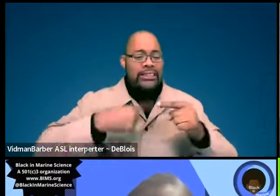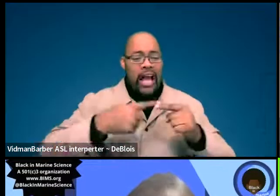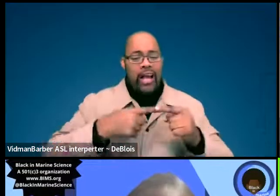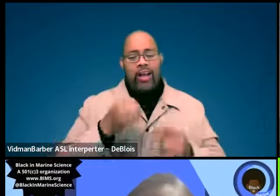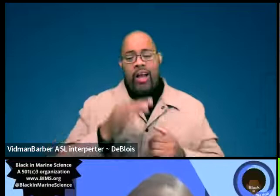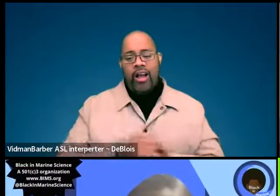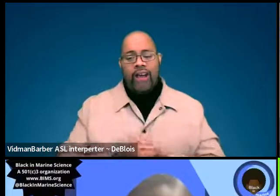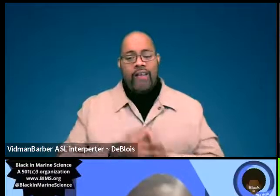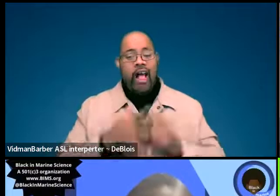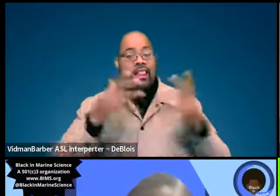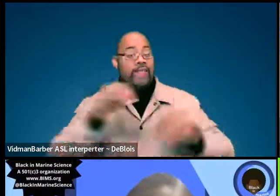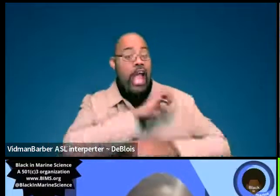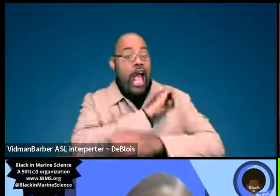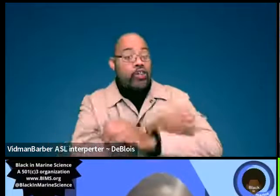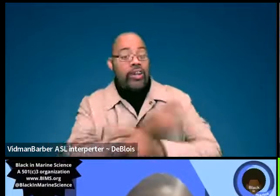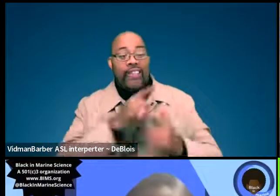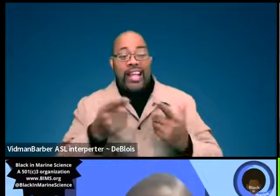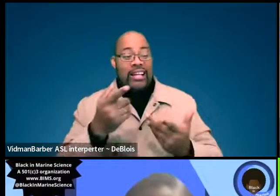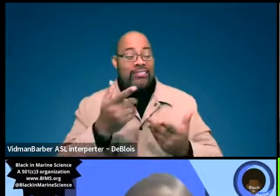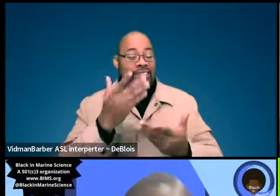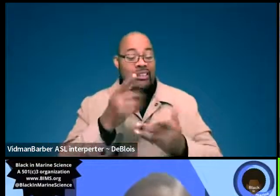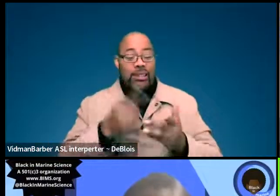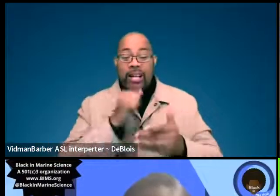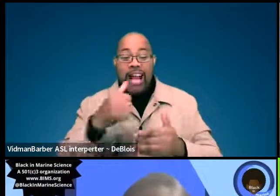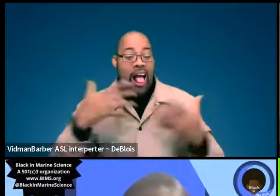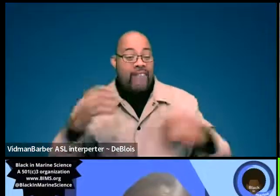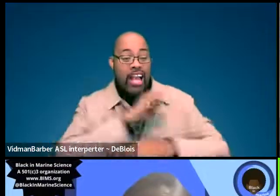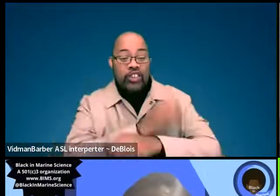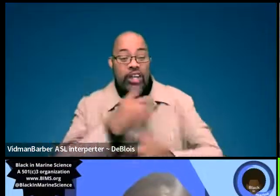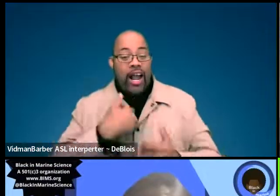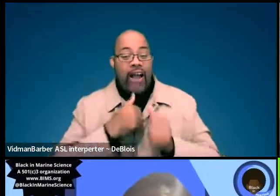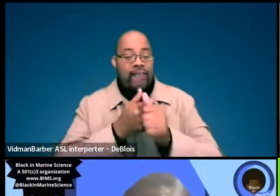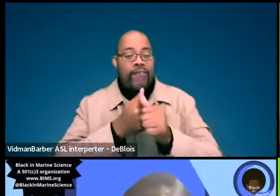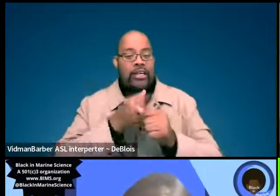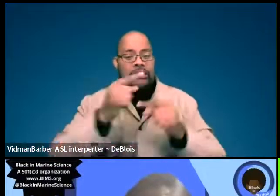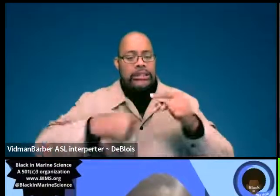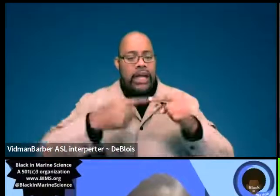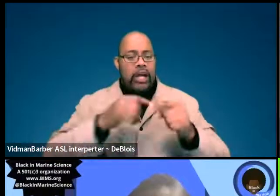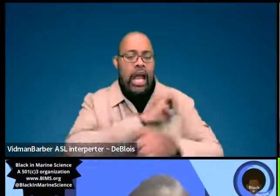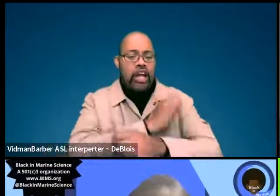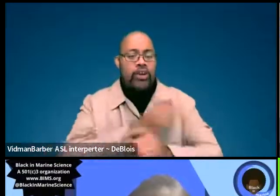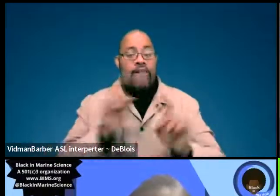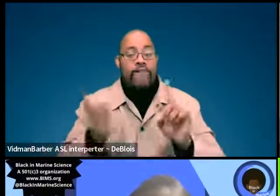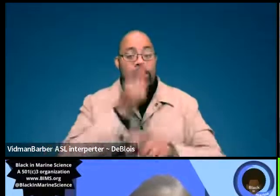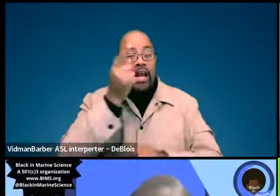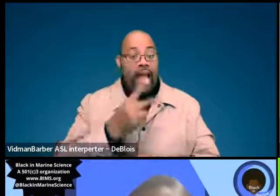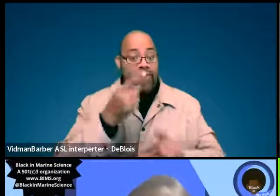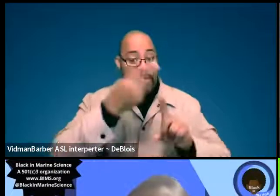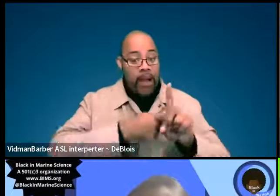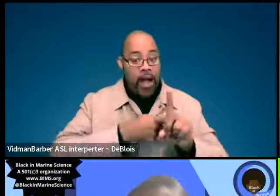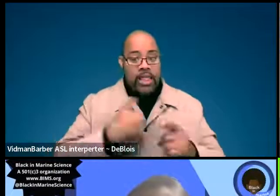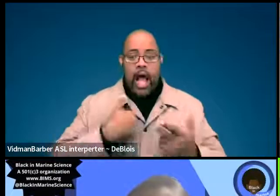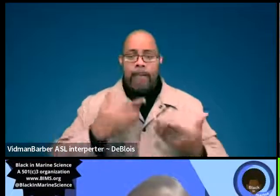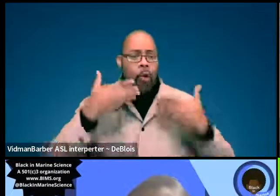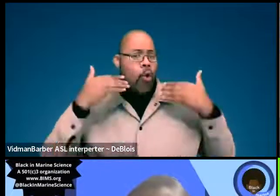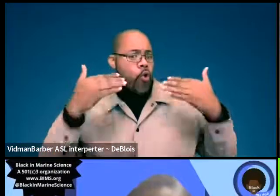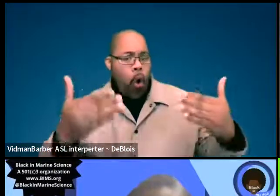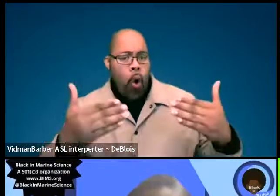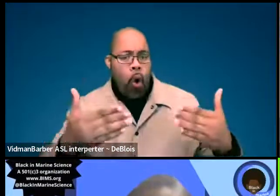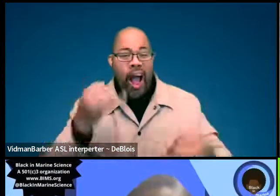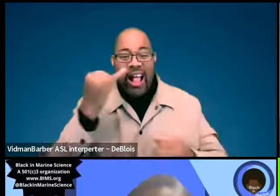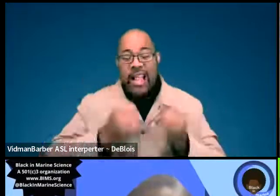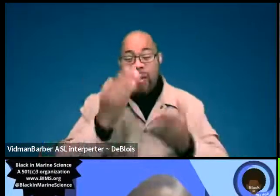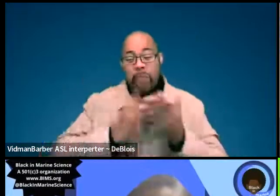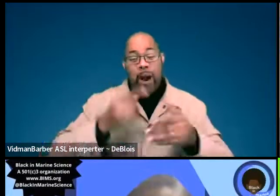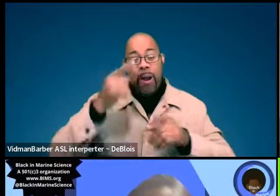of a lot of energy and then not a lot of energy. I go by energy cycles. I will say, like, the first half of the month, I'm on go. The last